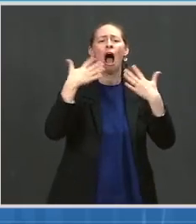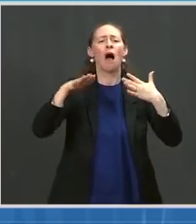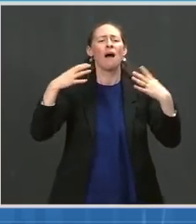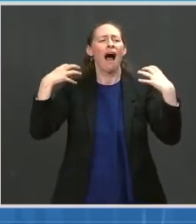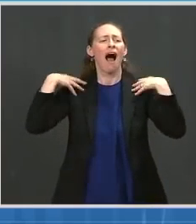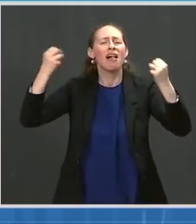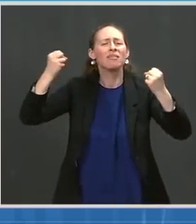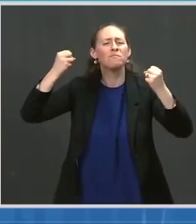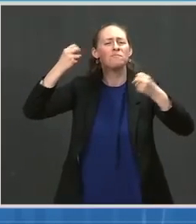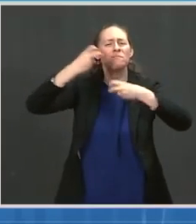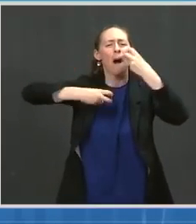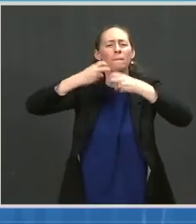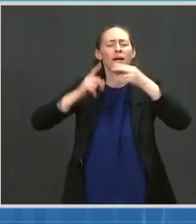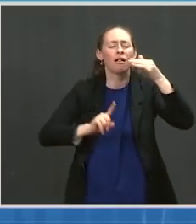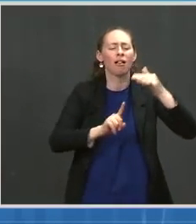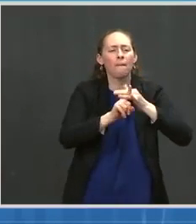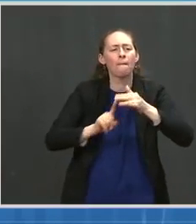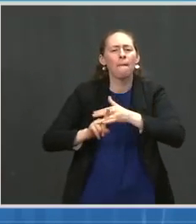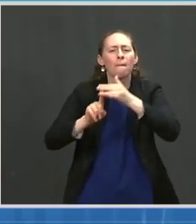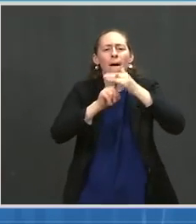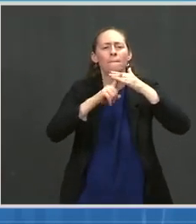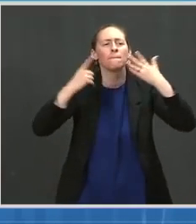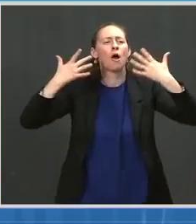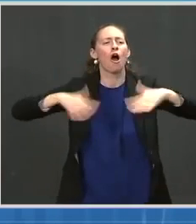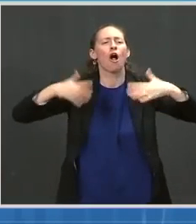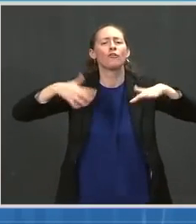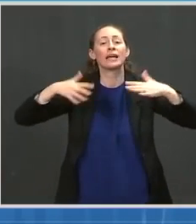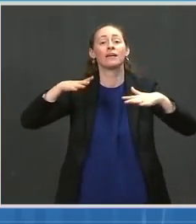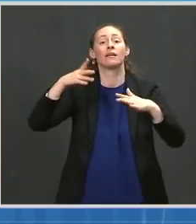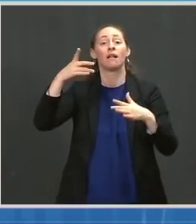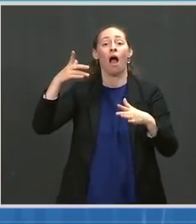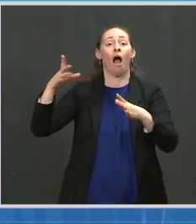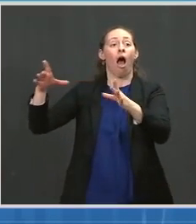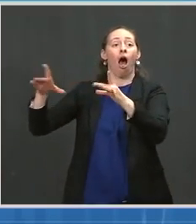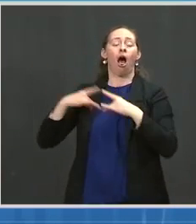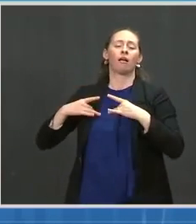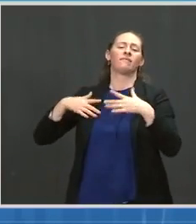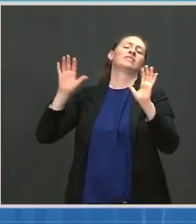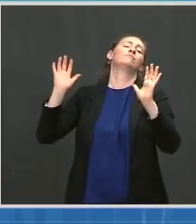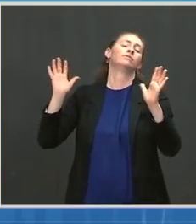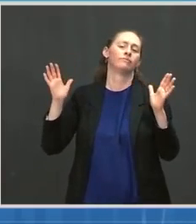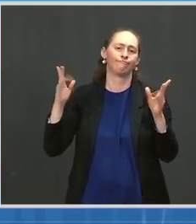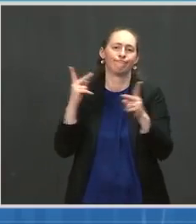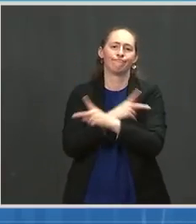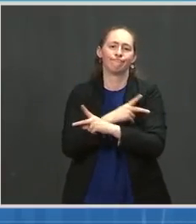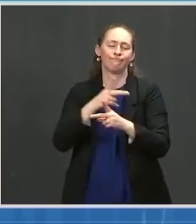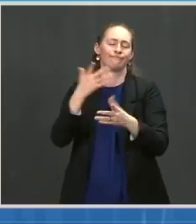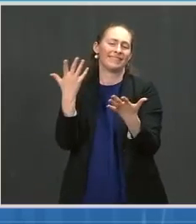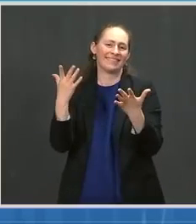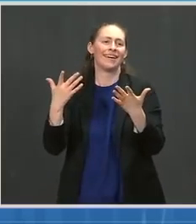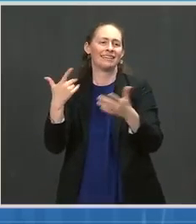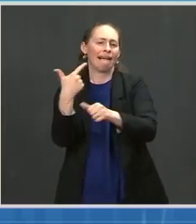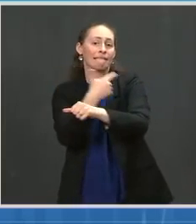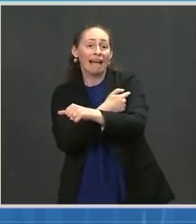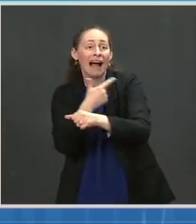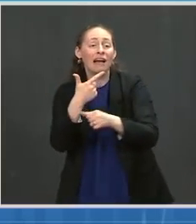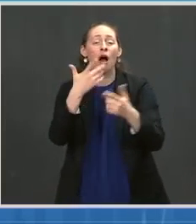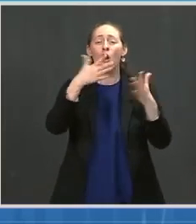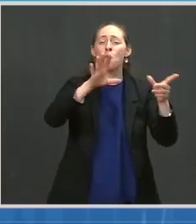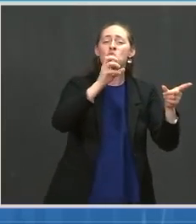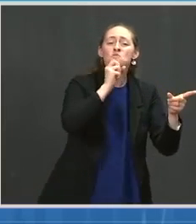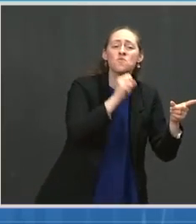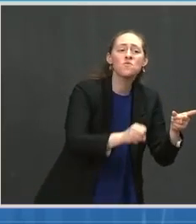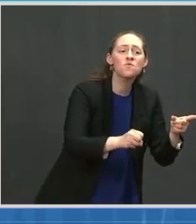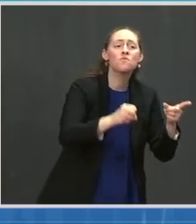conditions, might not have responded as well to the vaccine, which, when someone is already elderly and may or may not have